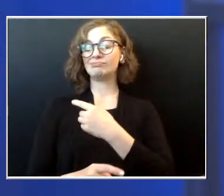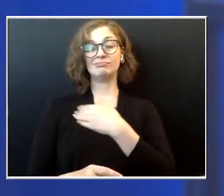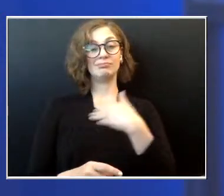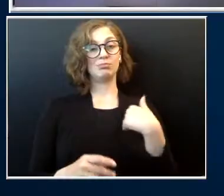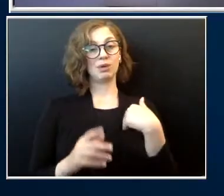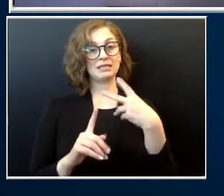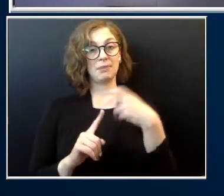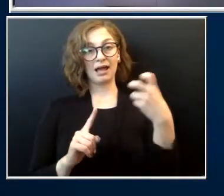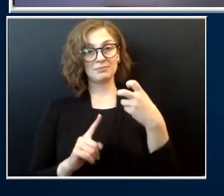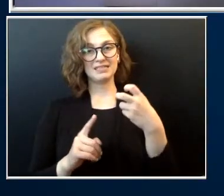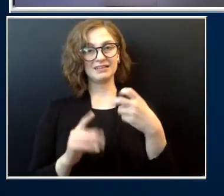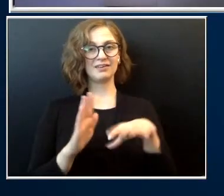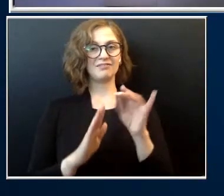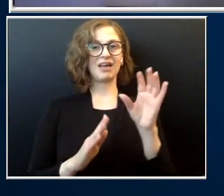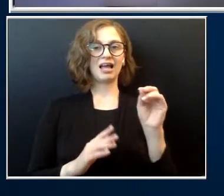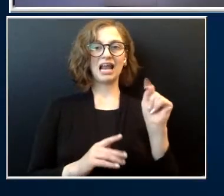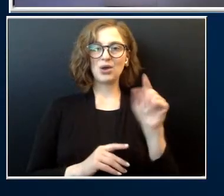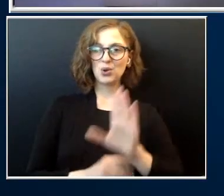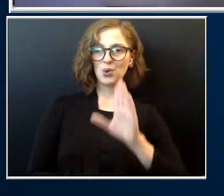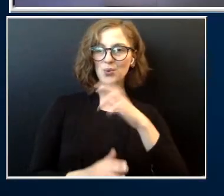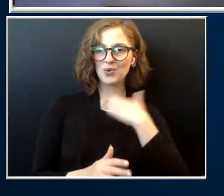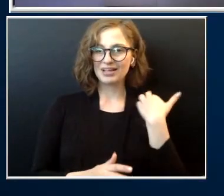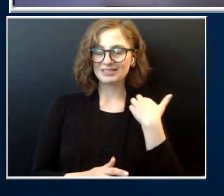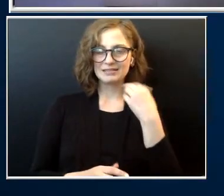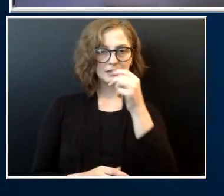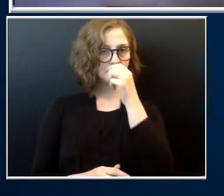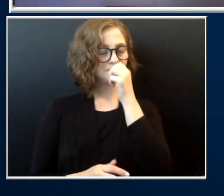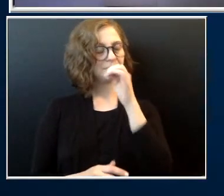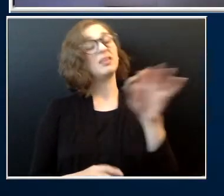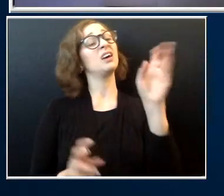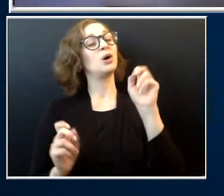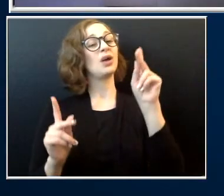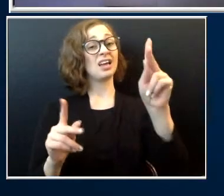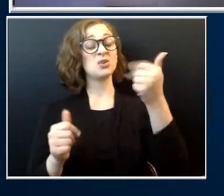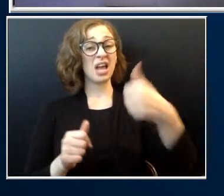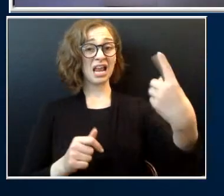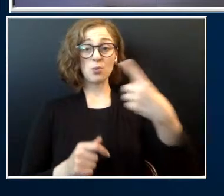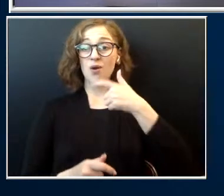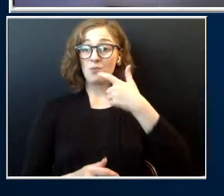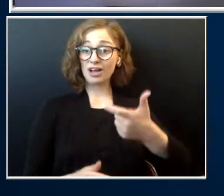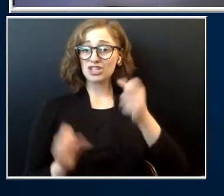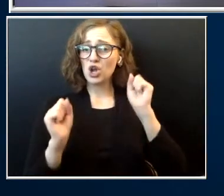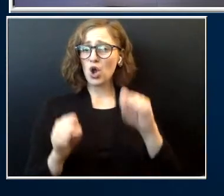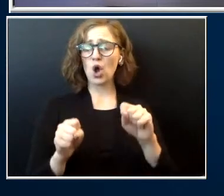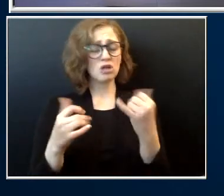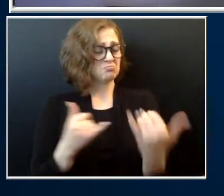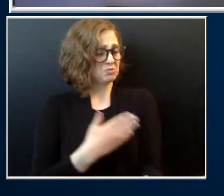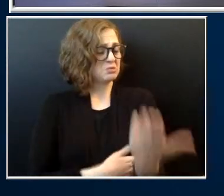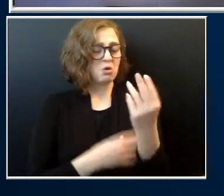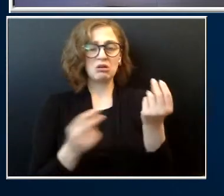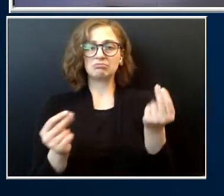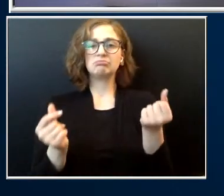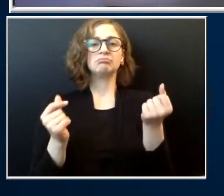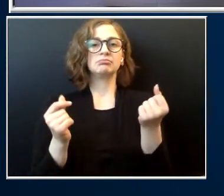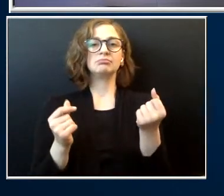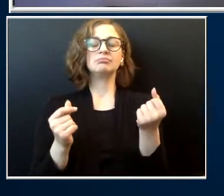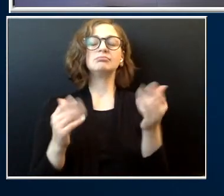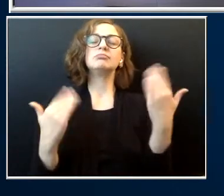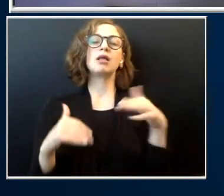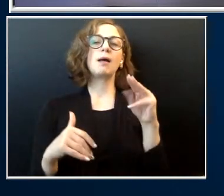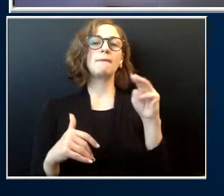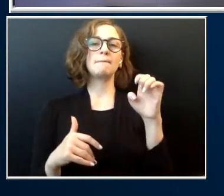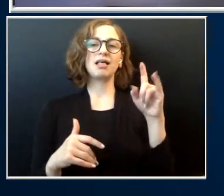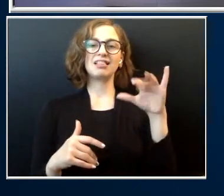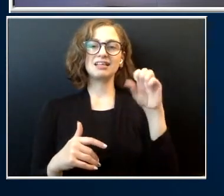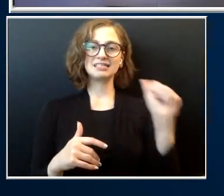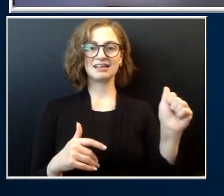as well. Okay, there you go. So anyone watching could do that this morning. Melissa wants to know, how do I know if I should